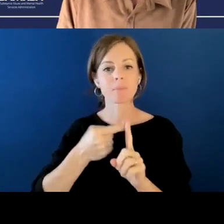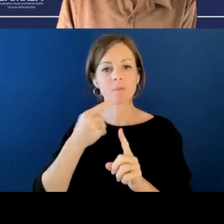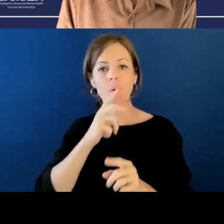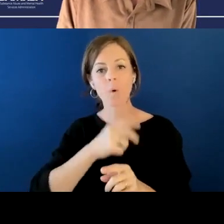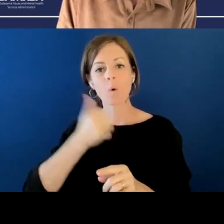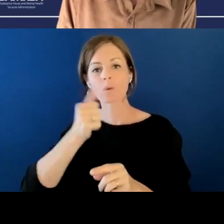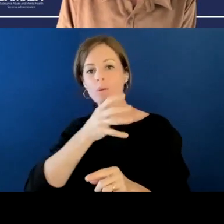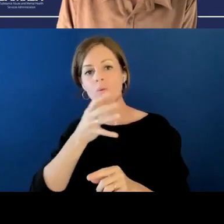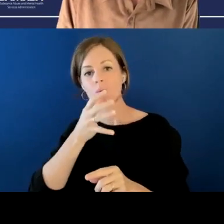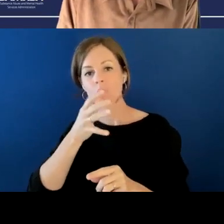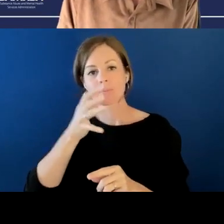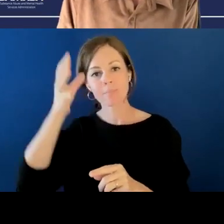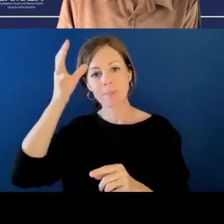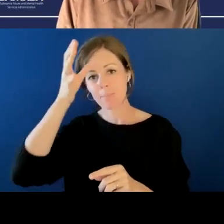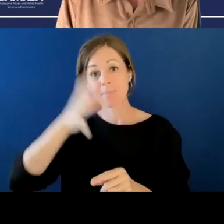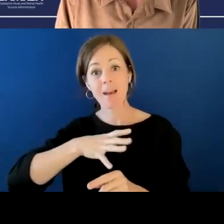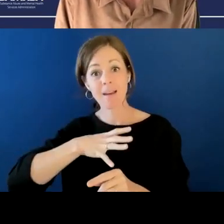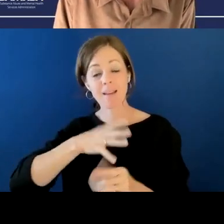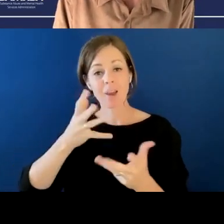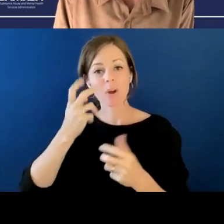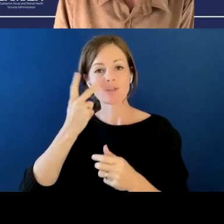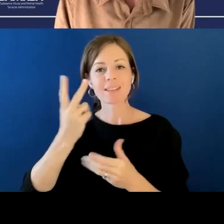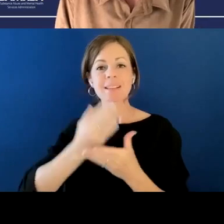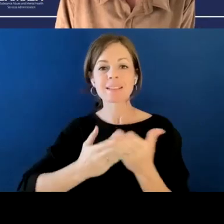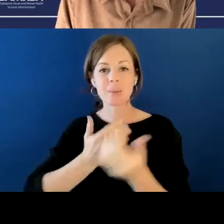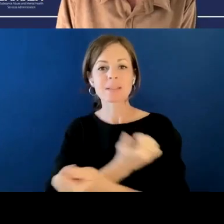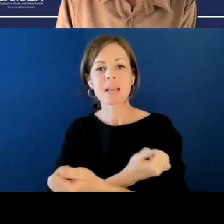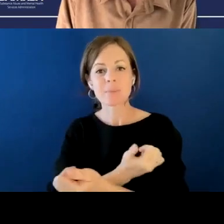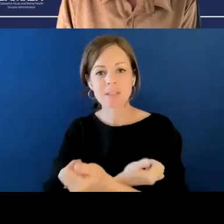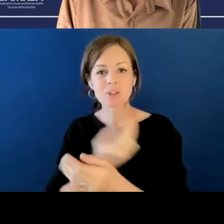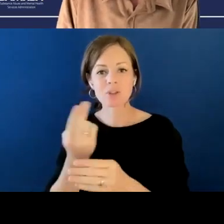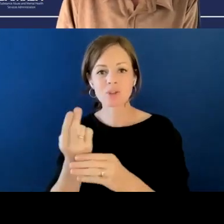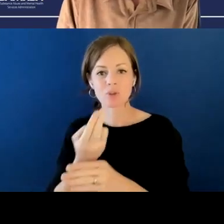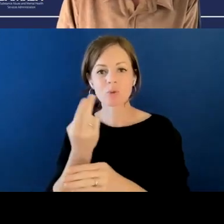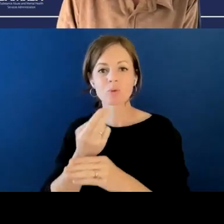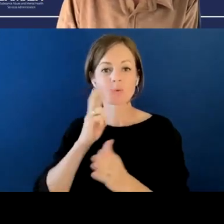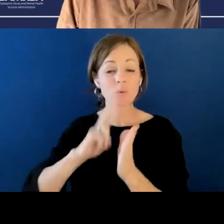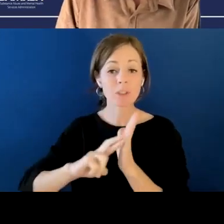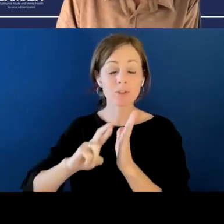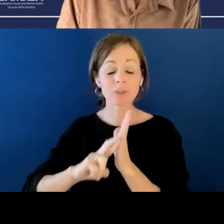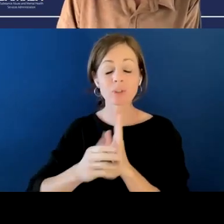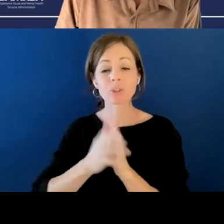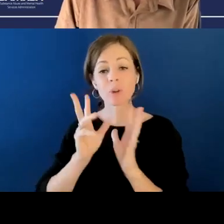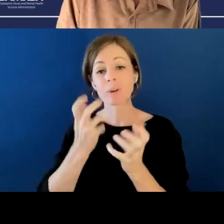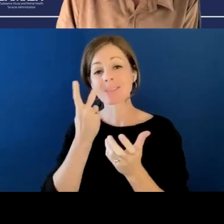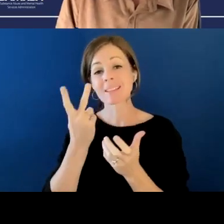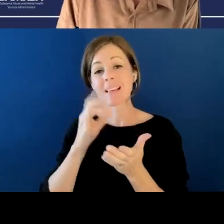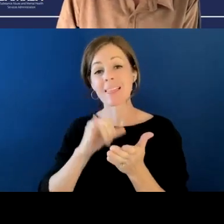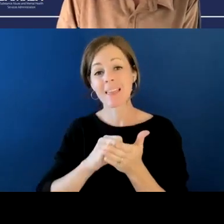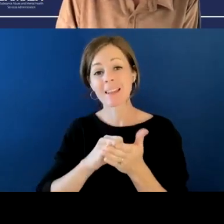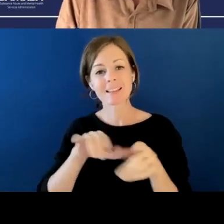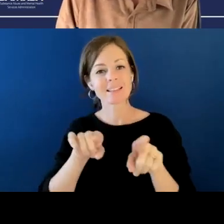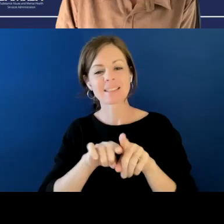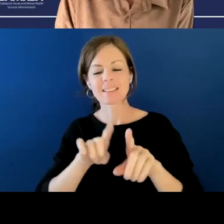I'd love to see some substance use research that is also within this vein of